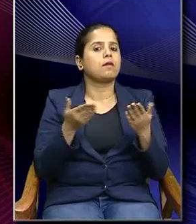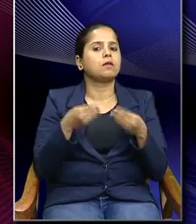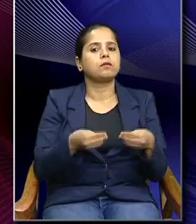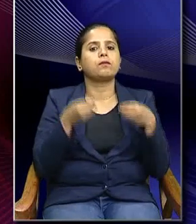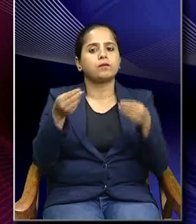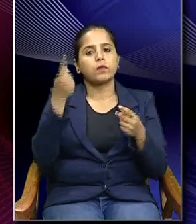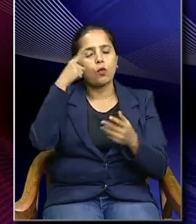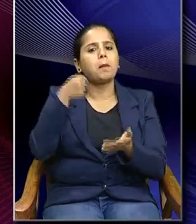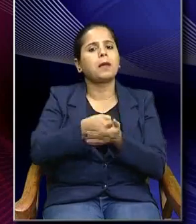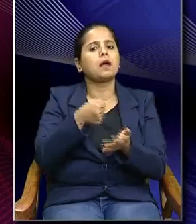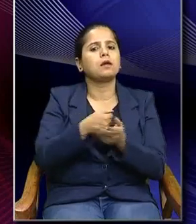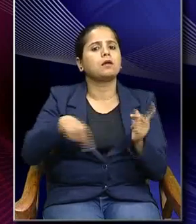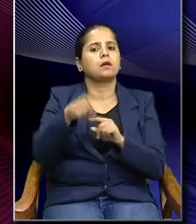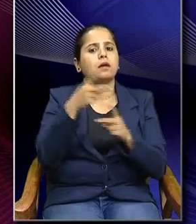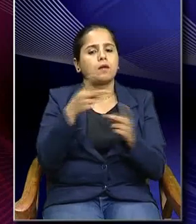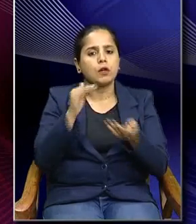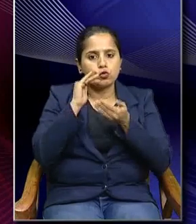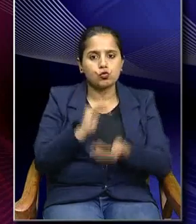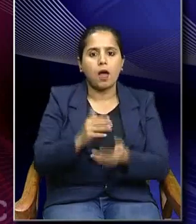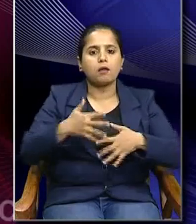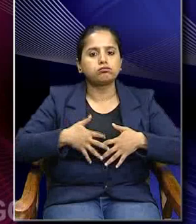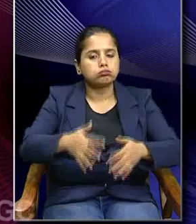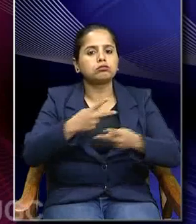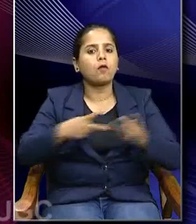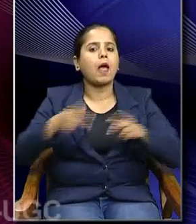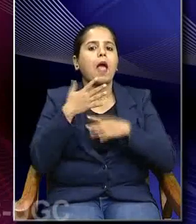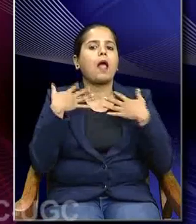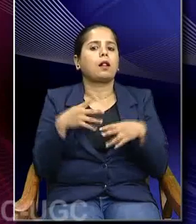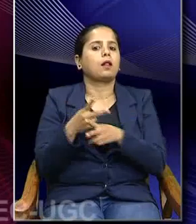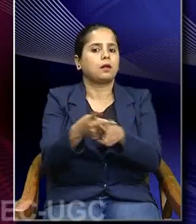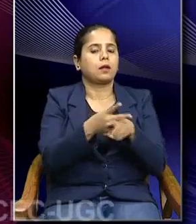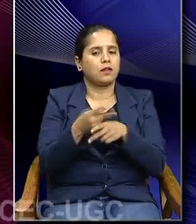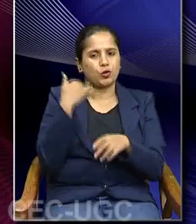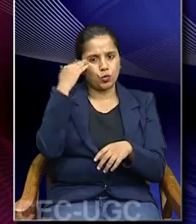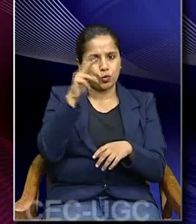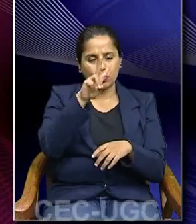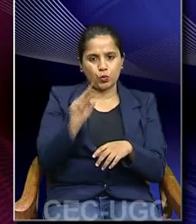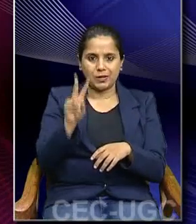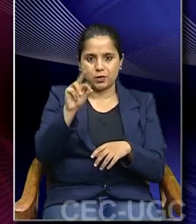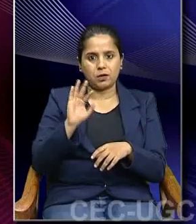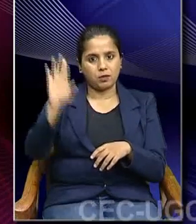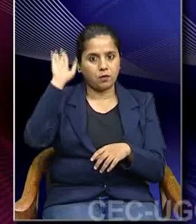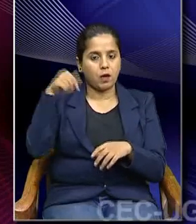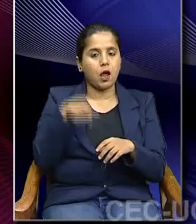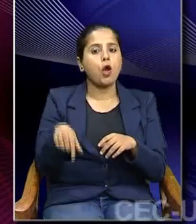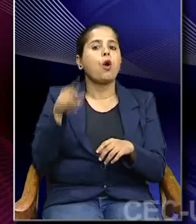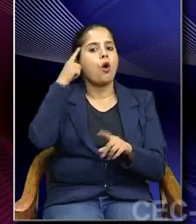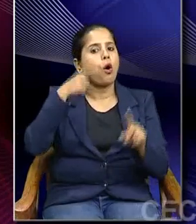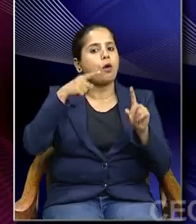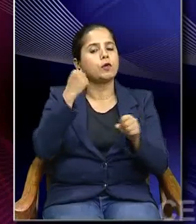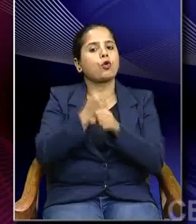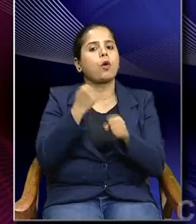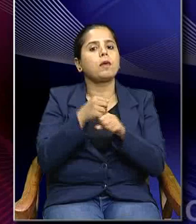for basic reproductive and child health care. So we see by 20s the objective of the government family